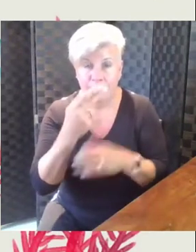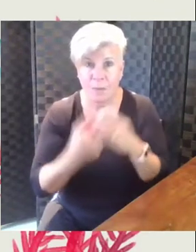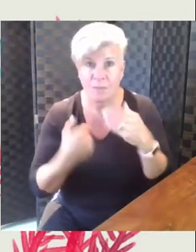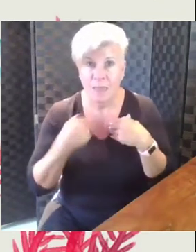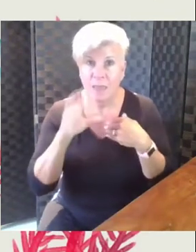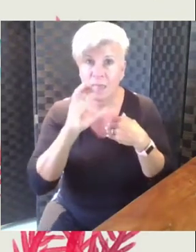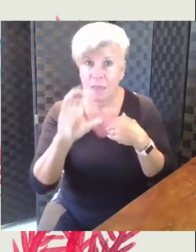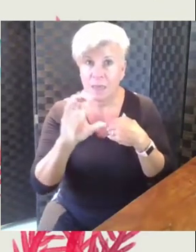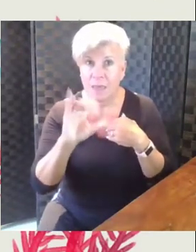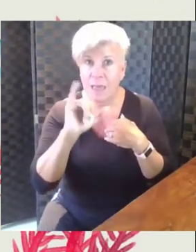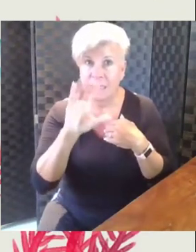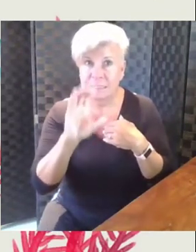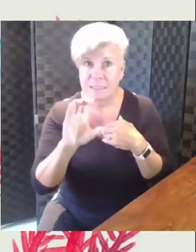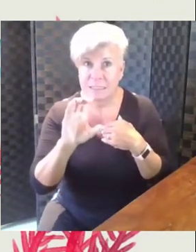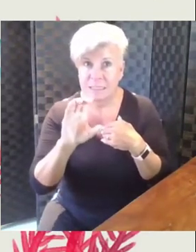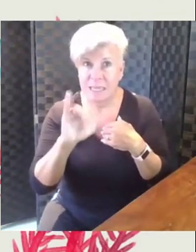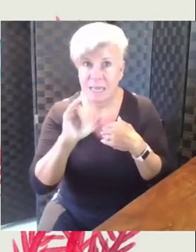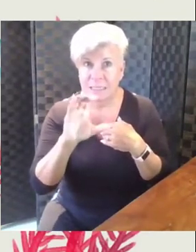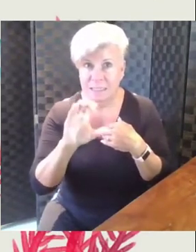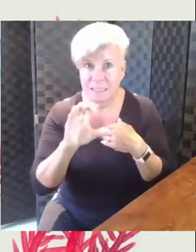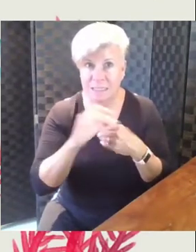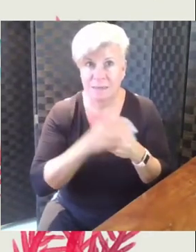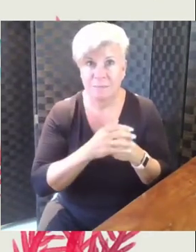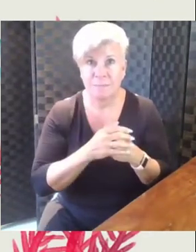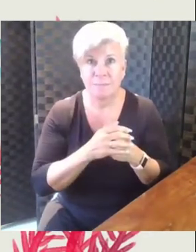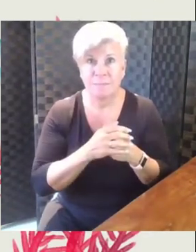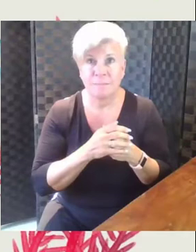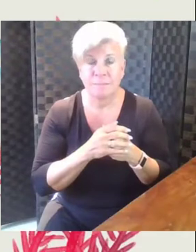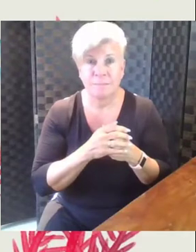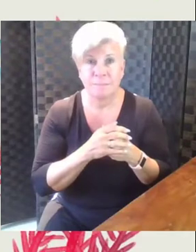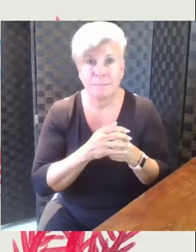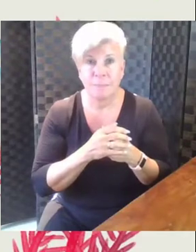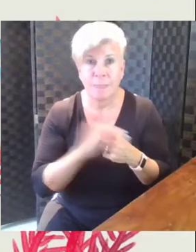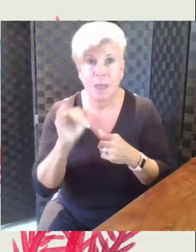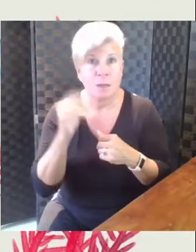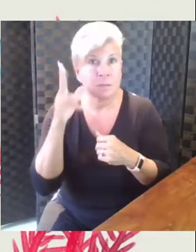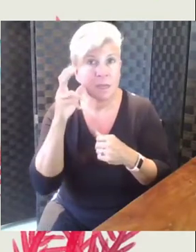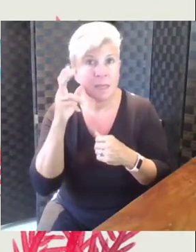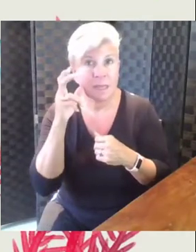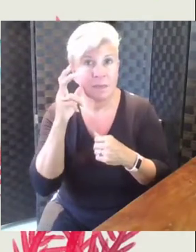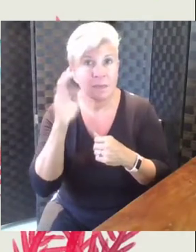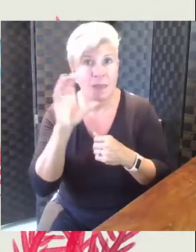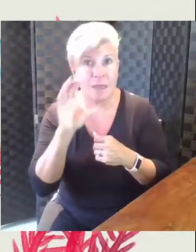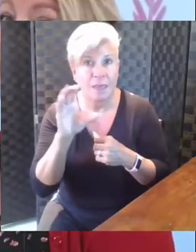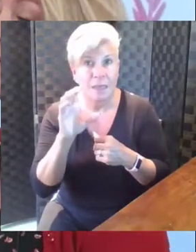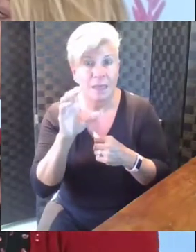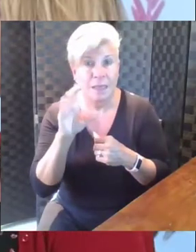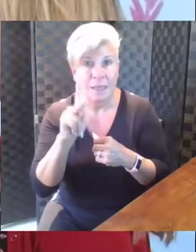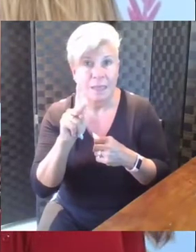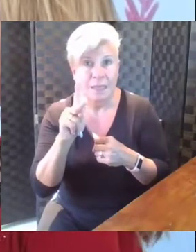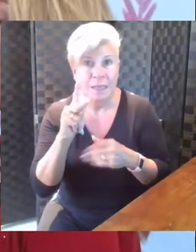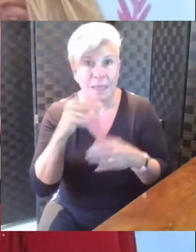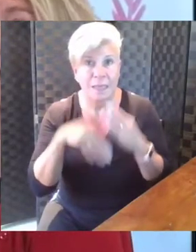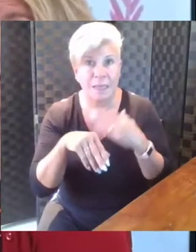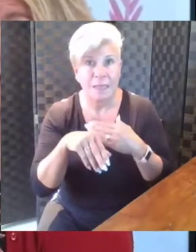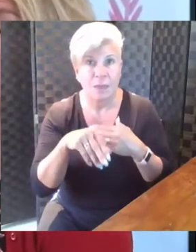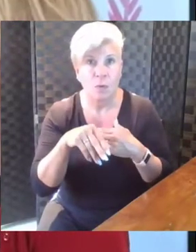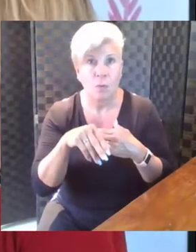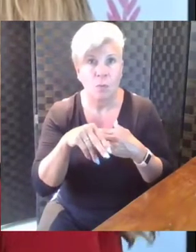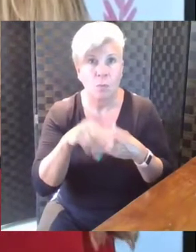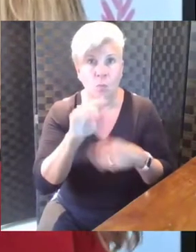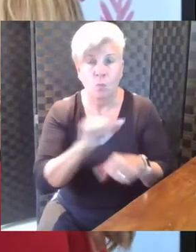those end in an IC. I also hear the k sound in words like